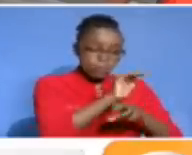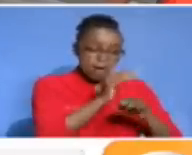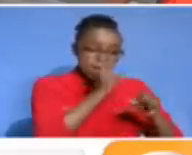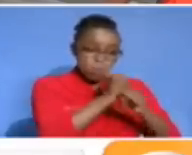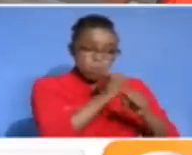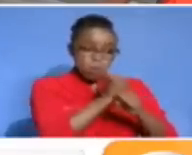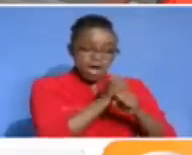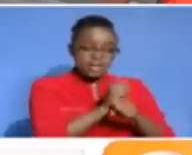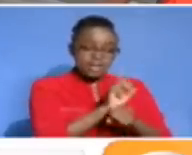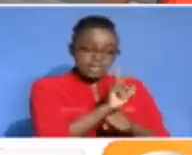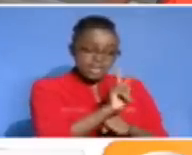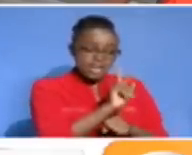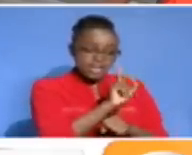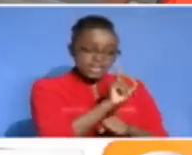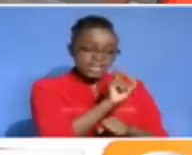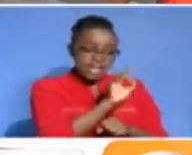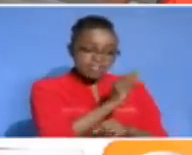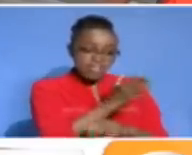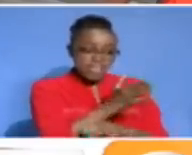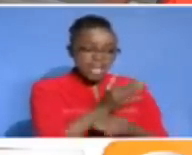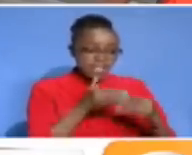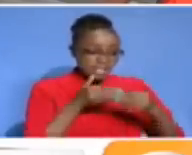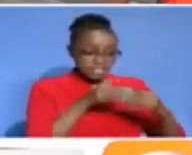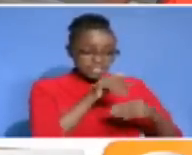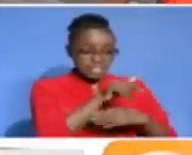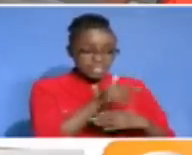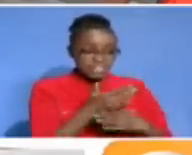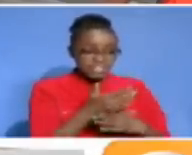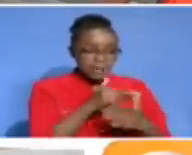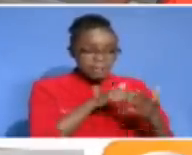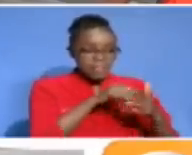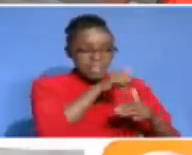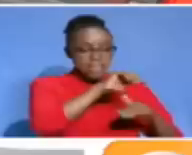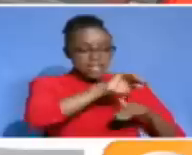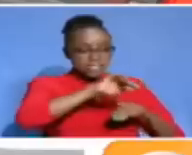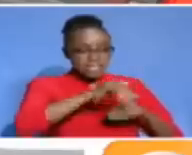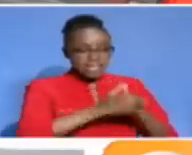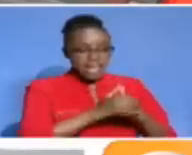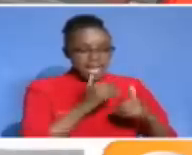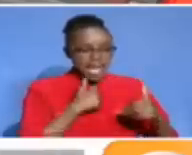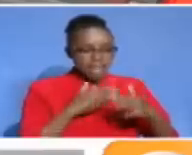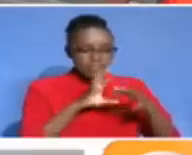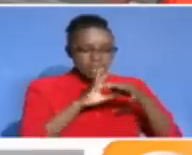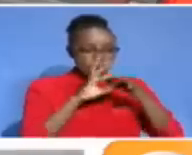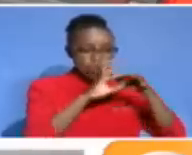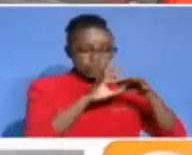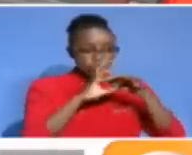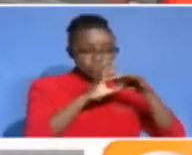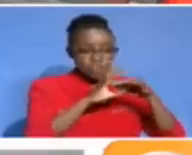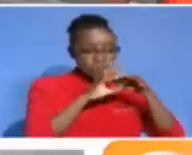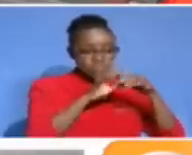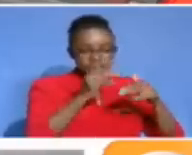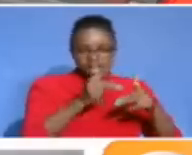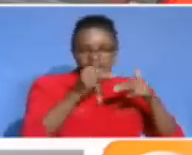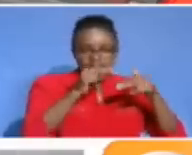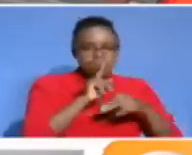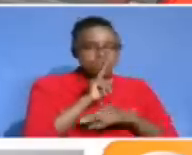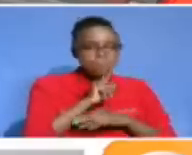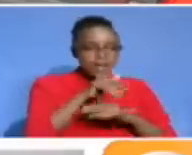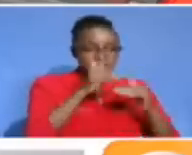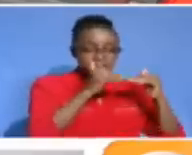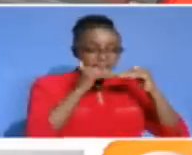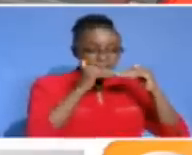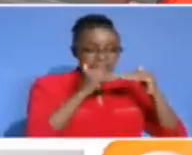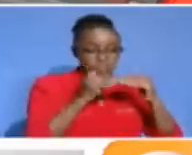The defense forces are there. They are leading this. On the other side, there was a coordination set at high command level. A number